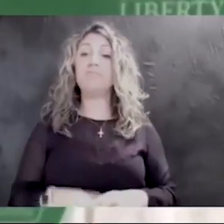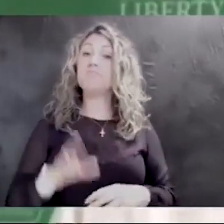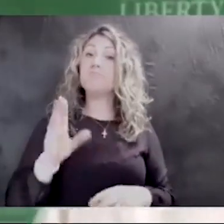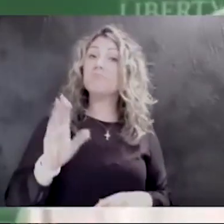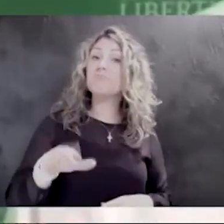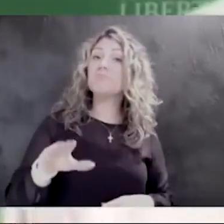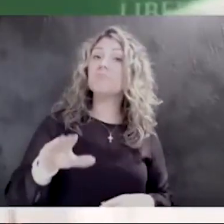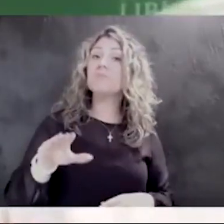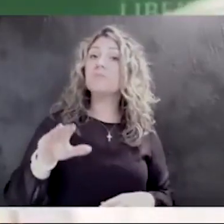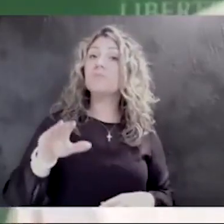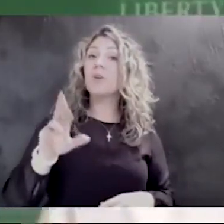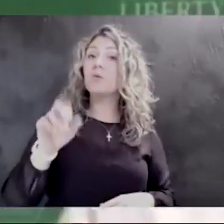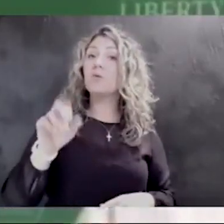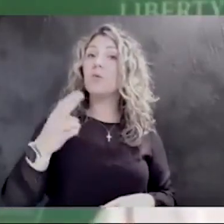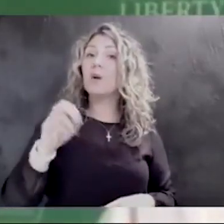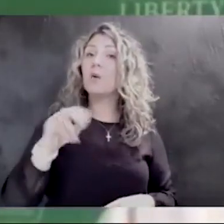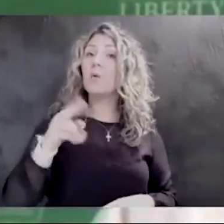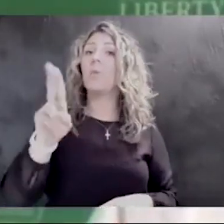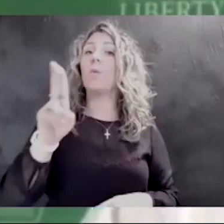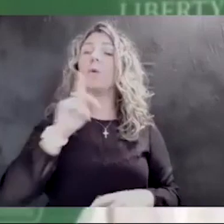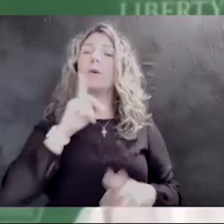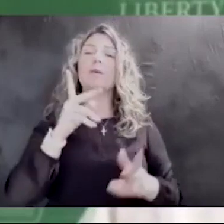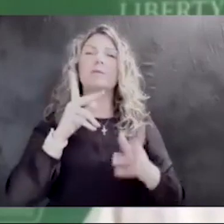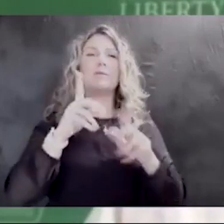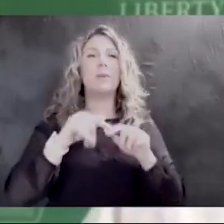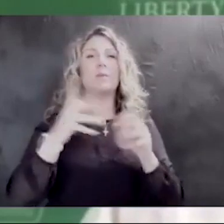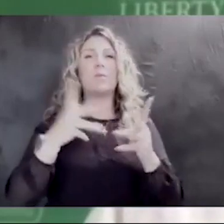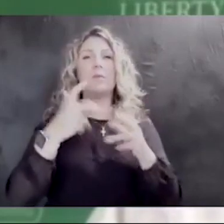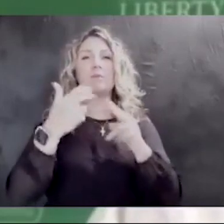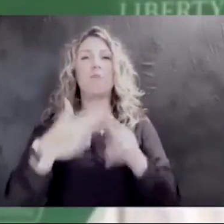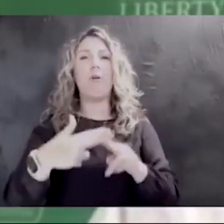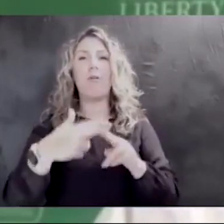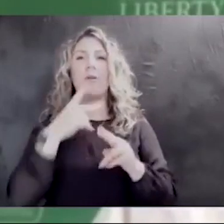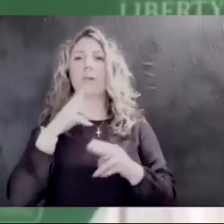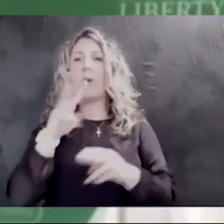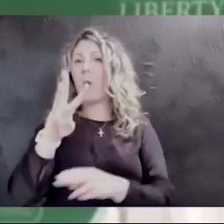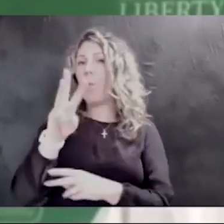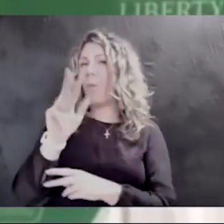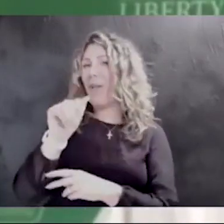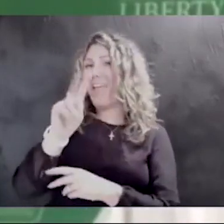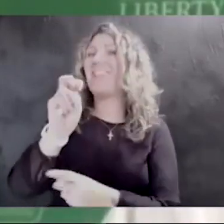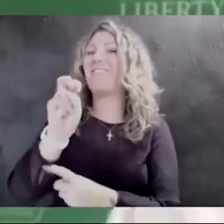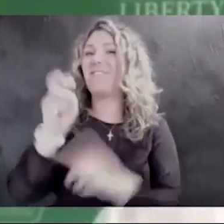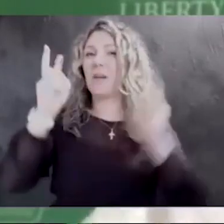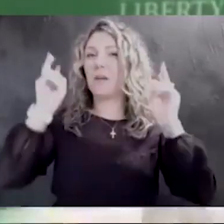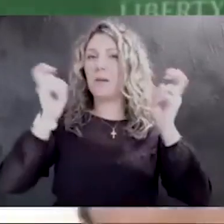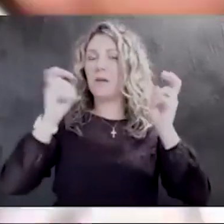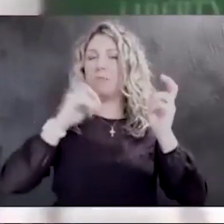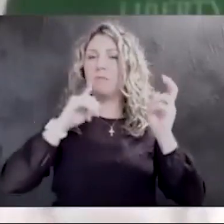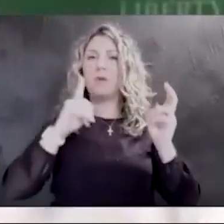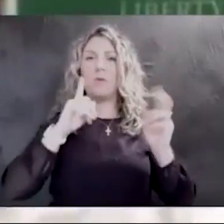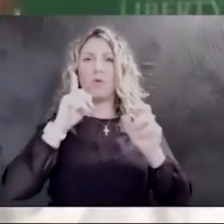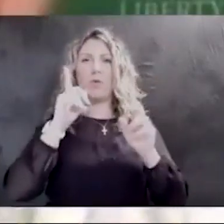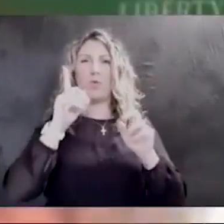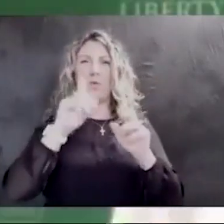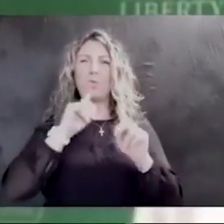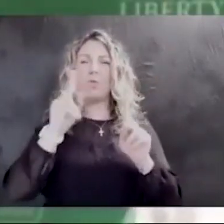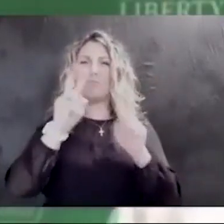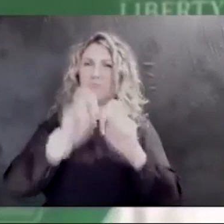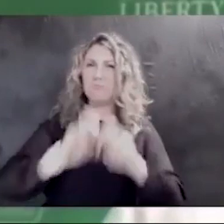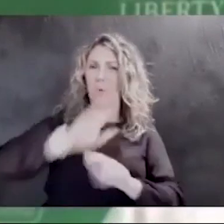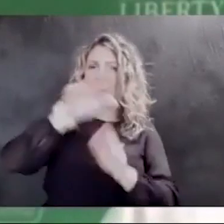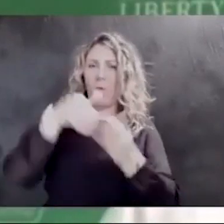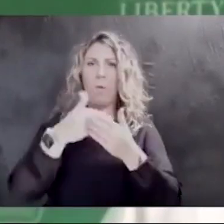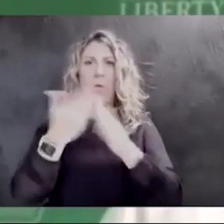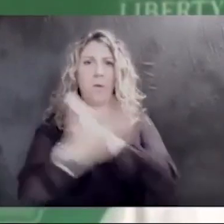Yeah, I think it all depends on what you call a wave. The first one and the second one, if you look at the whole country and the large numbers, yes, it is